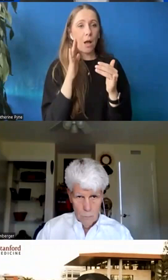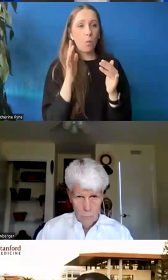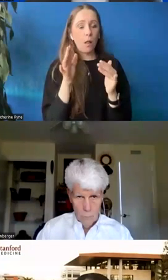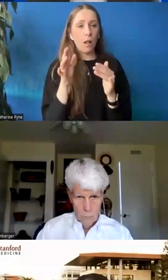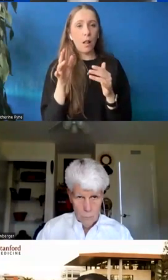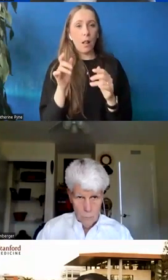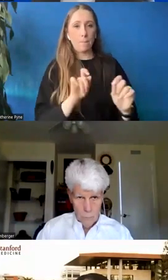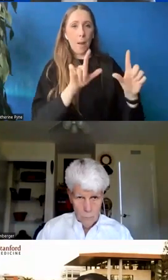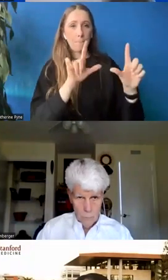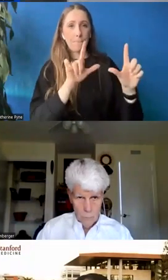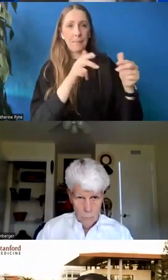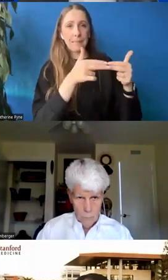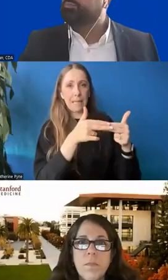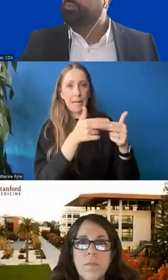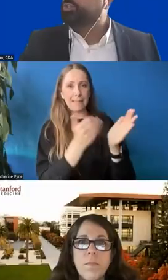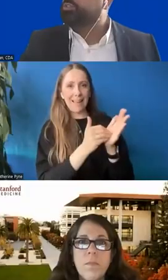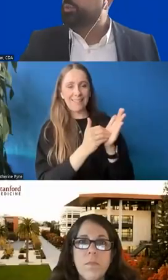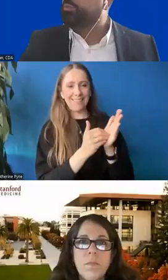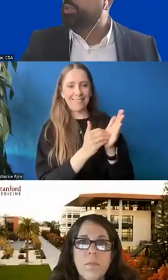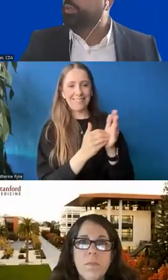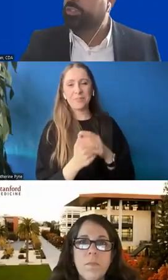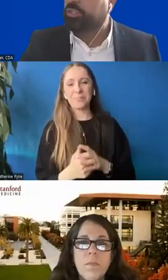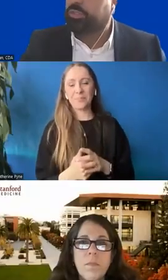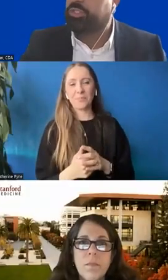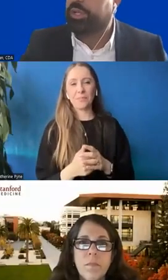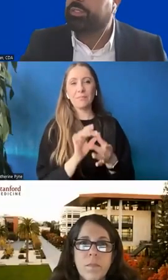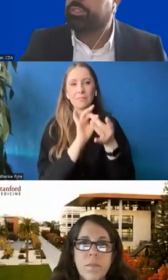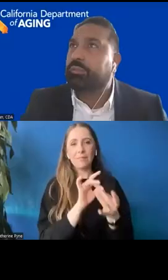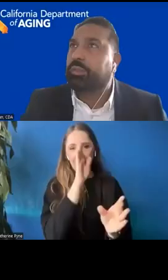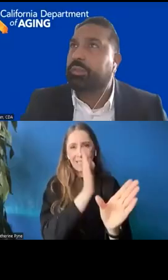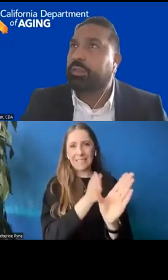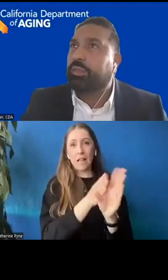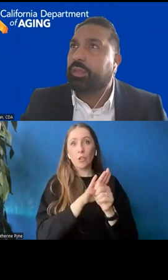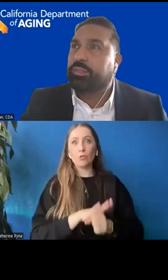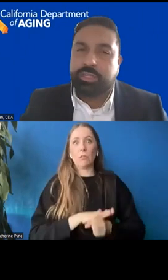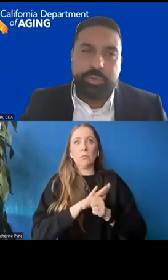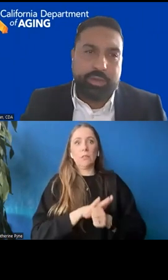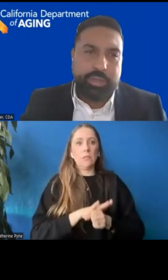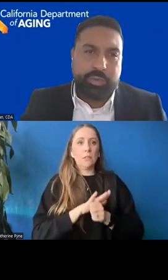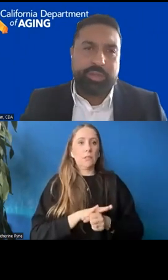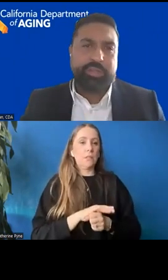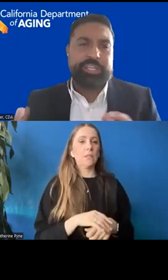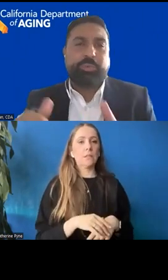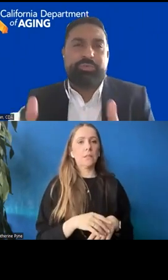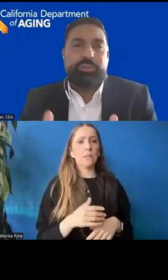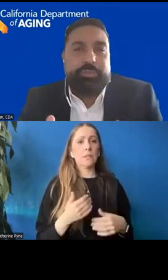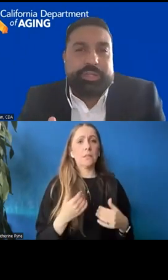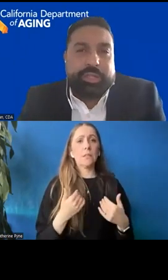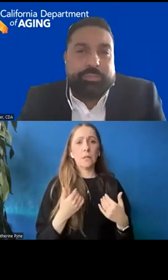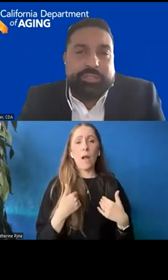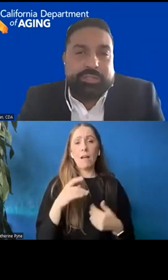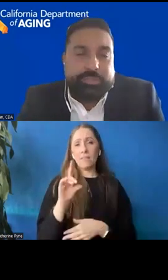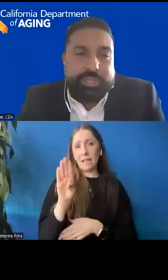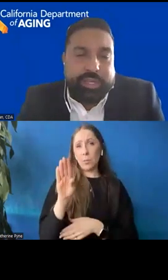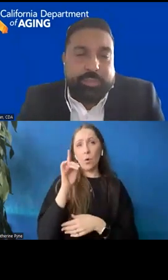up. So next measure is around psychological distress. And so we have created a dashboard for your feedback